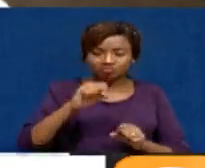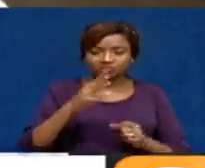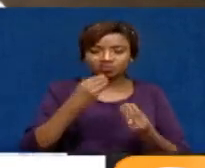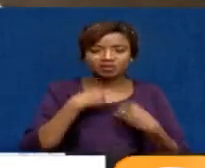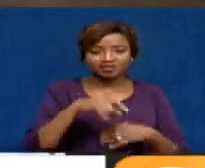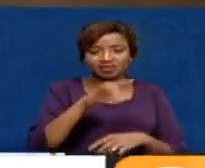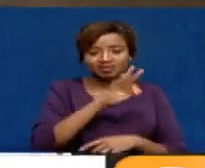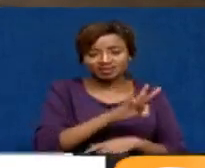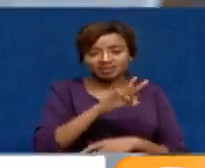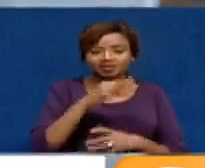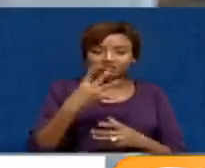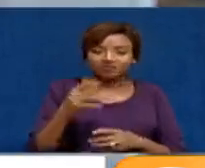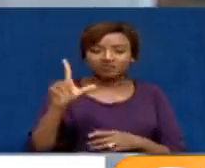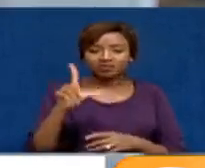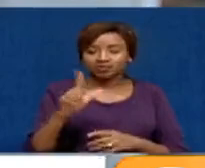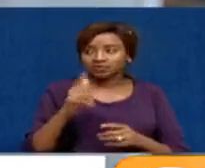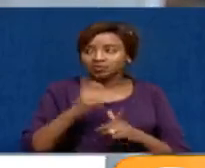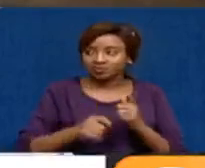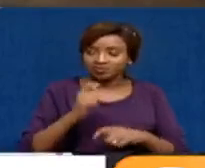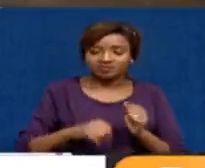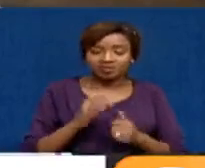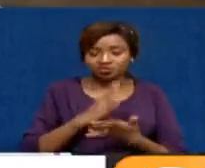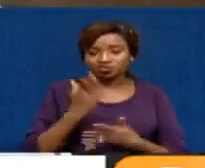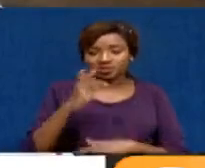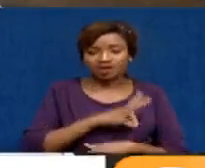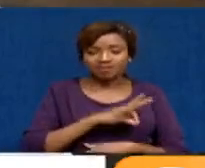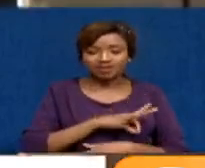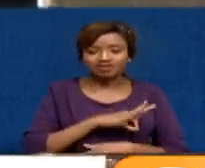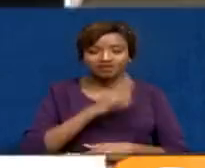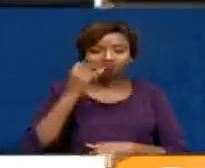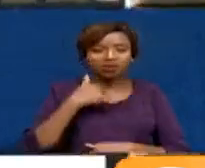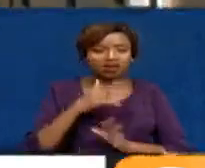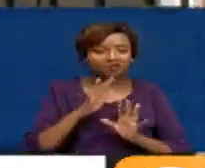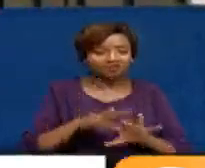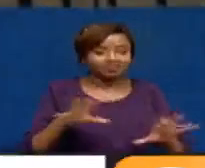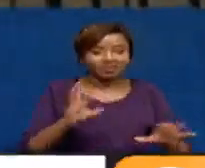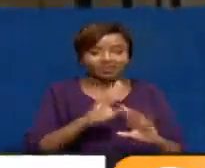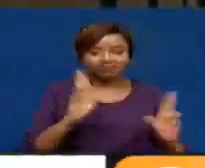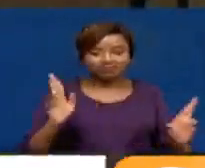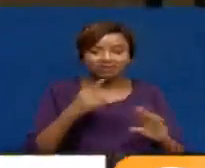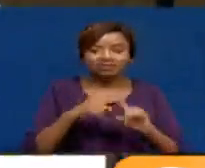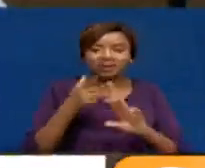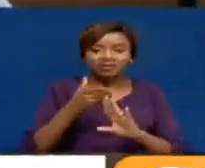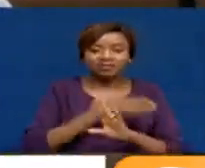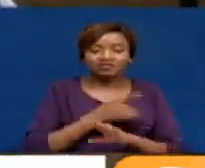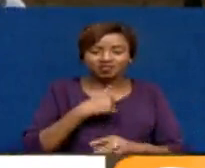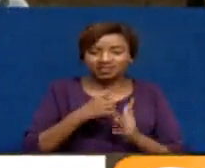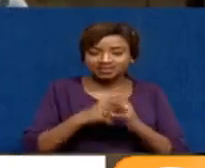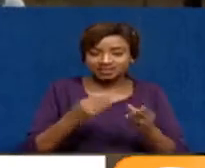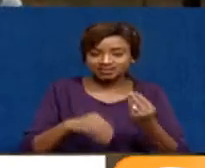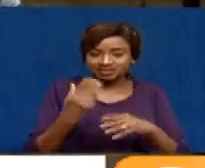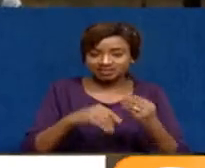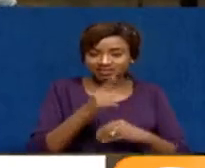3 to 4 liters. Nimeona faida kubwa kwa sababu niko na ready market. Kabla nianze kuwauzia, kulikuwa na